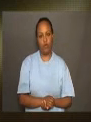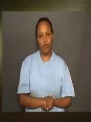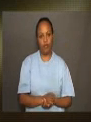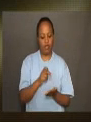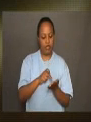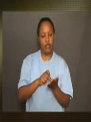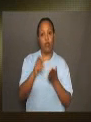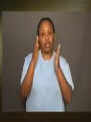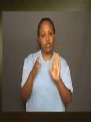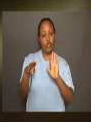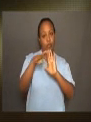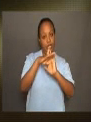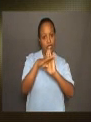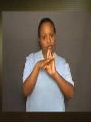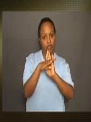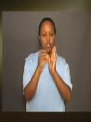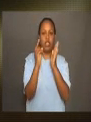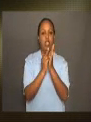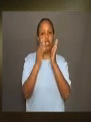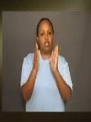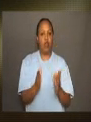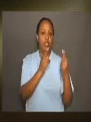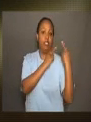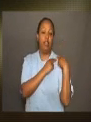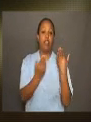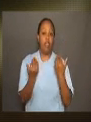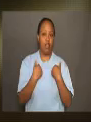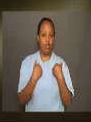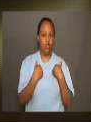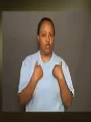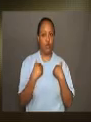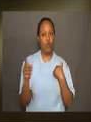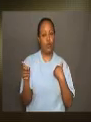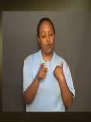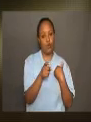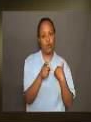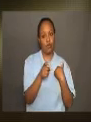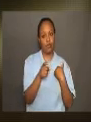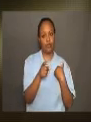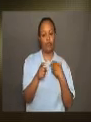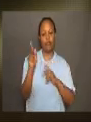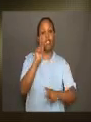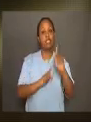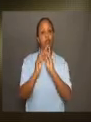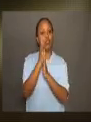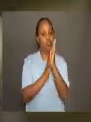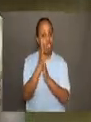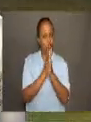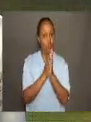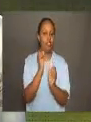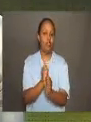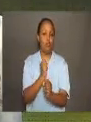Democratic representatives are legally authorized to act in the interests of the people.